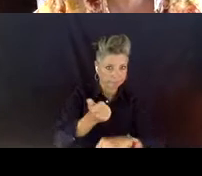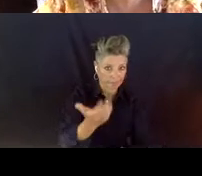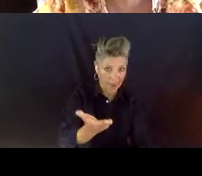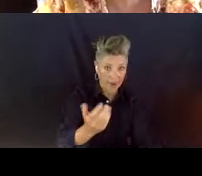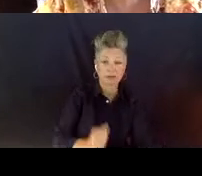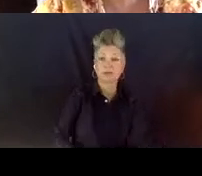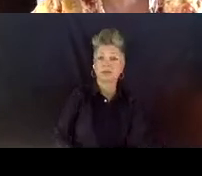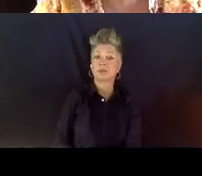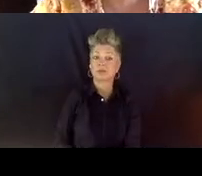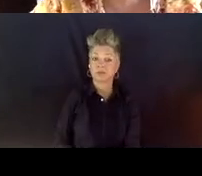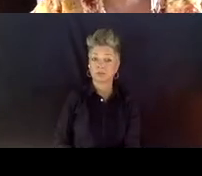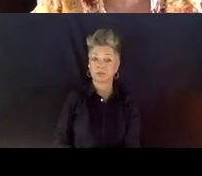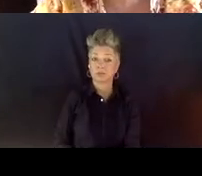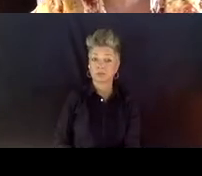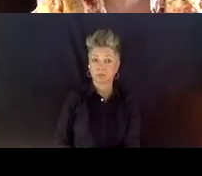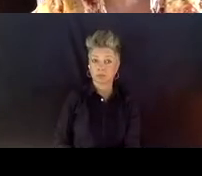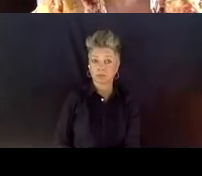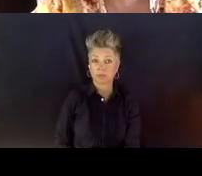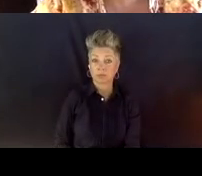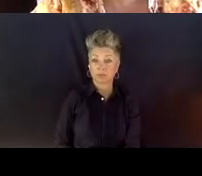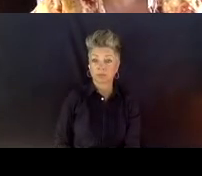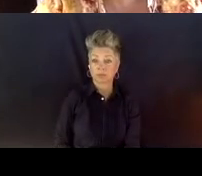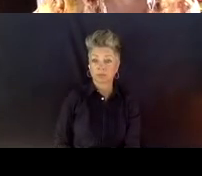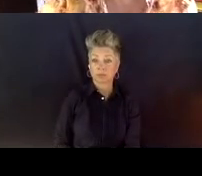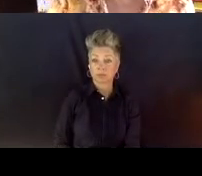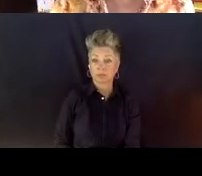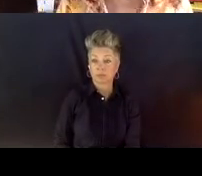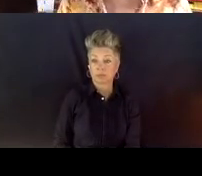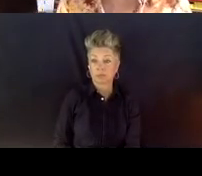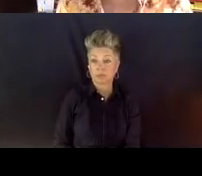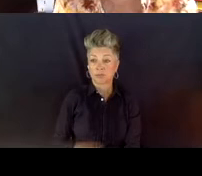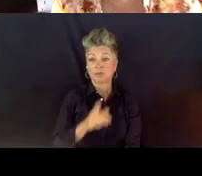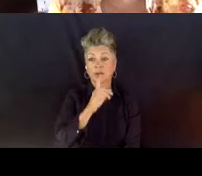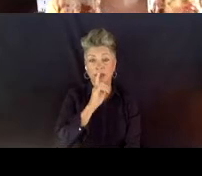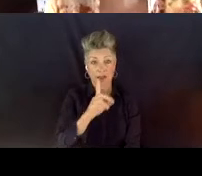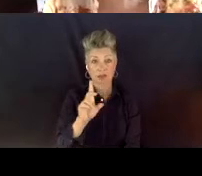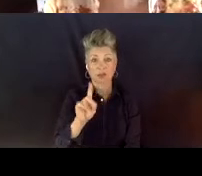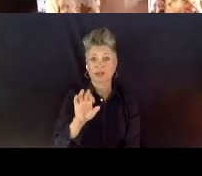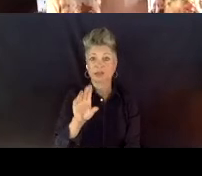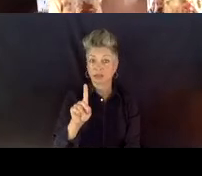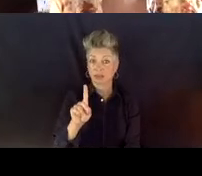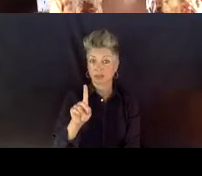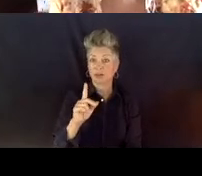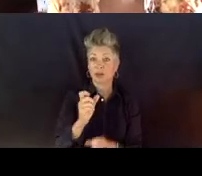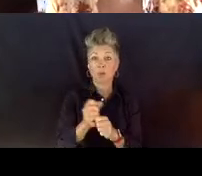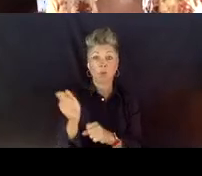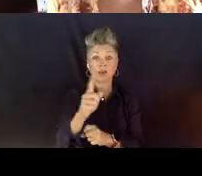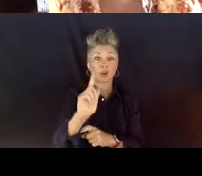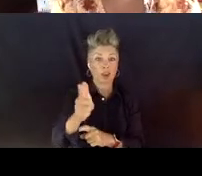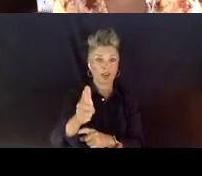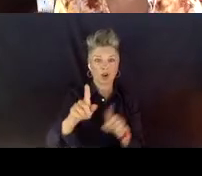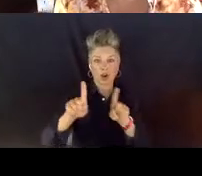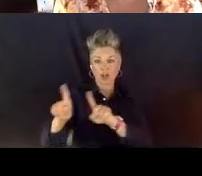And we actually did 1 year later a survey, and this is a word